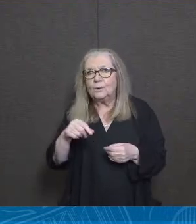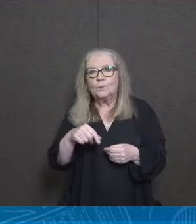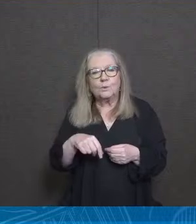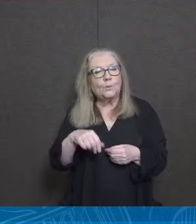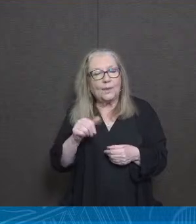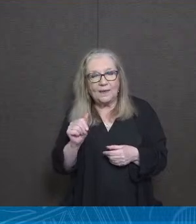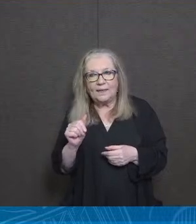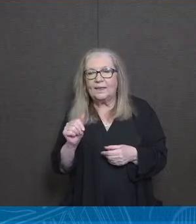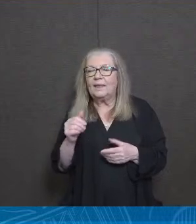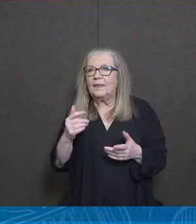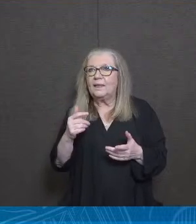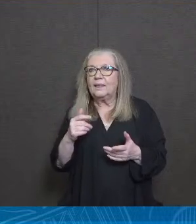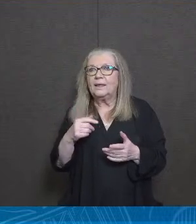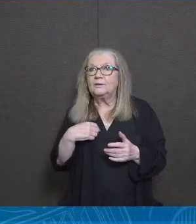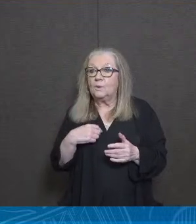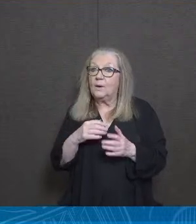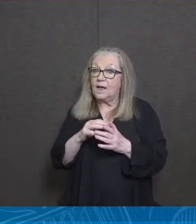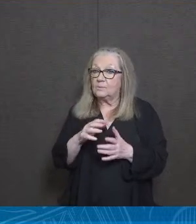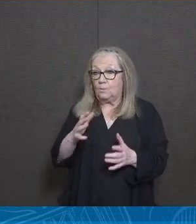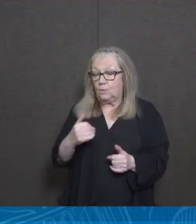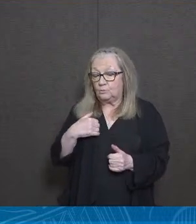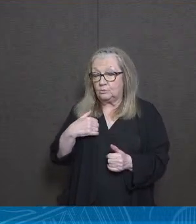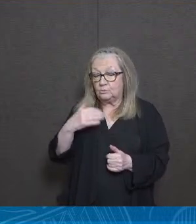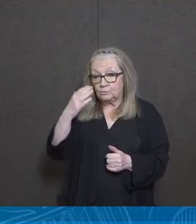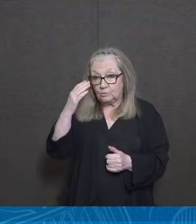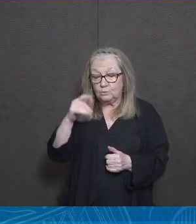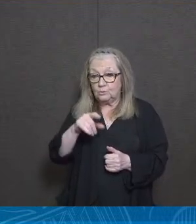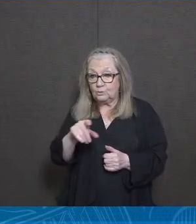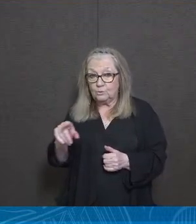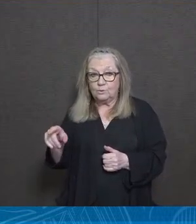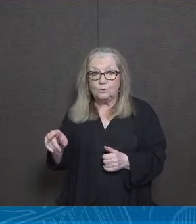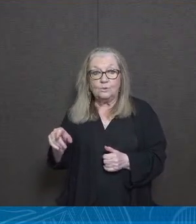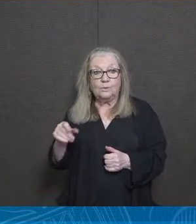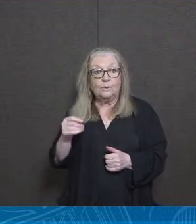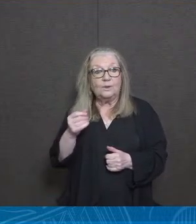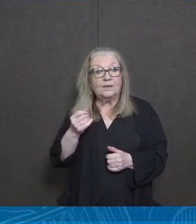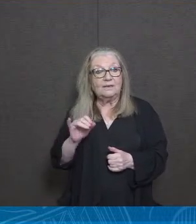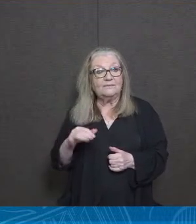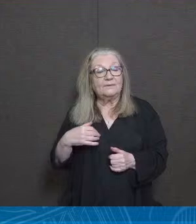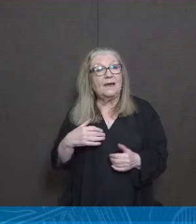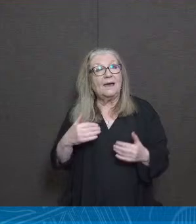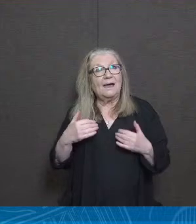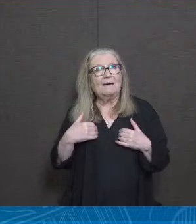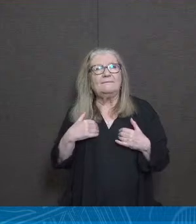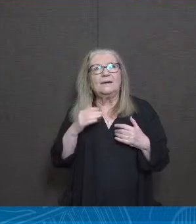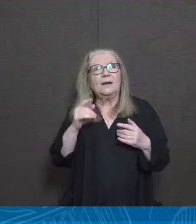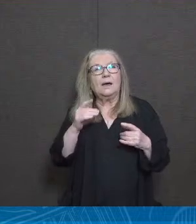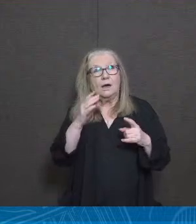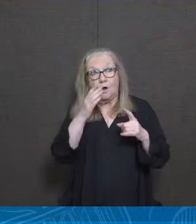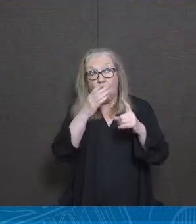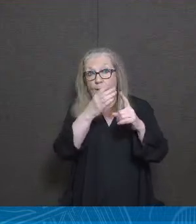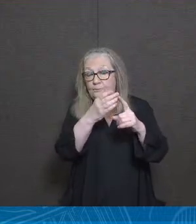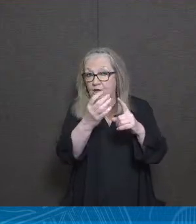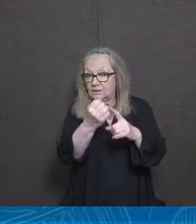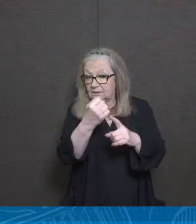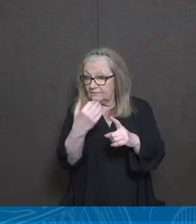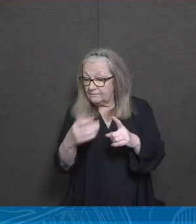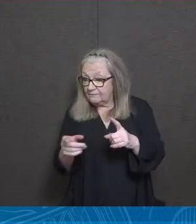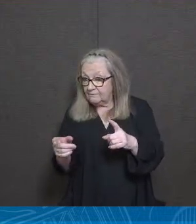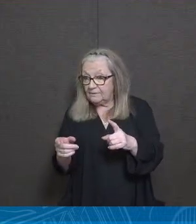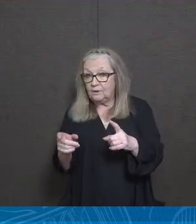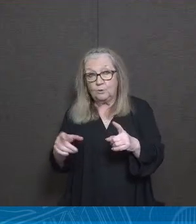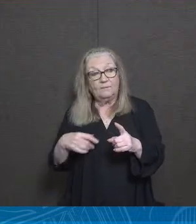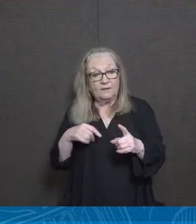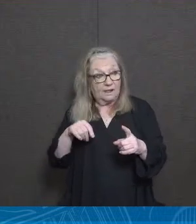Q&As? So we want to see if we have an objective. Have we accomplished the objective of